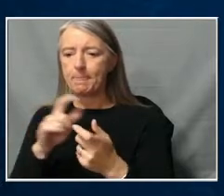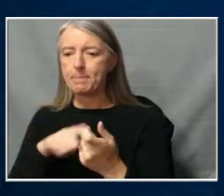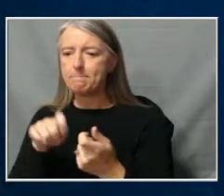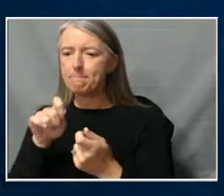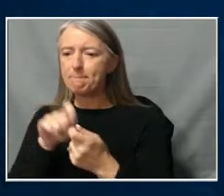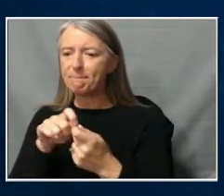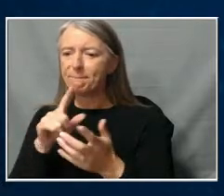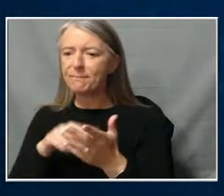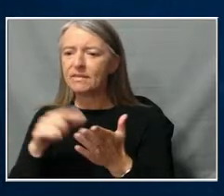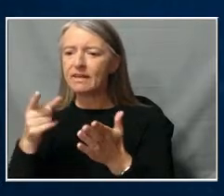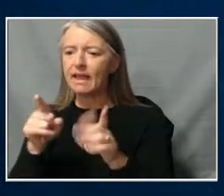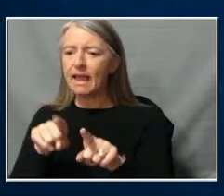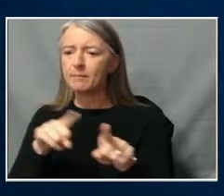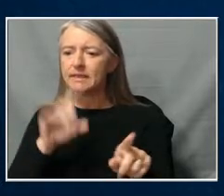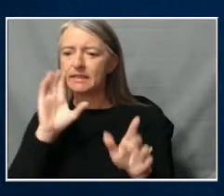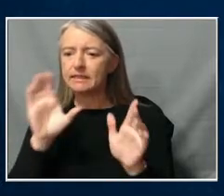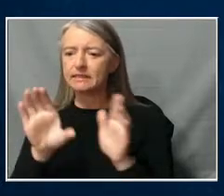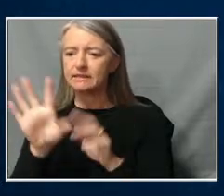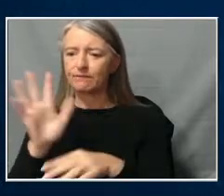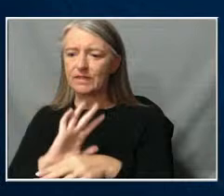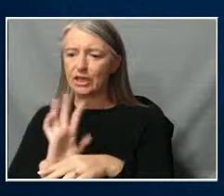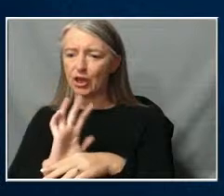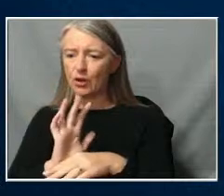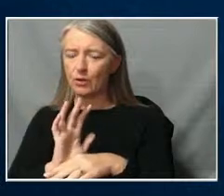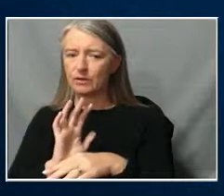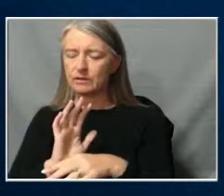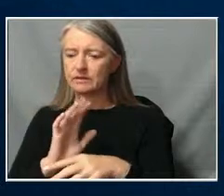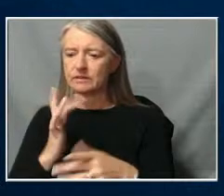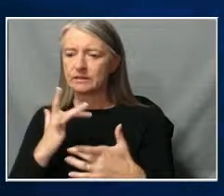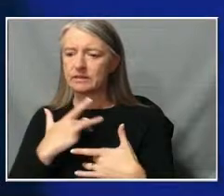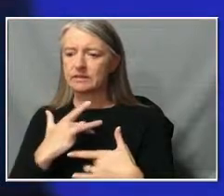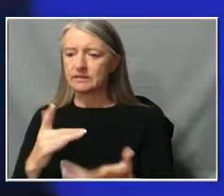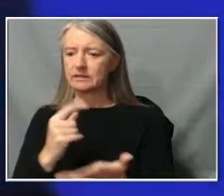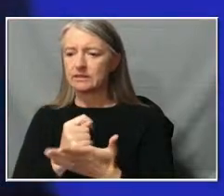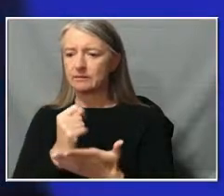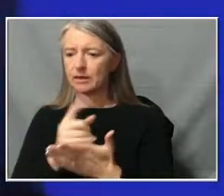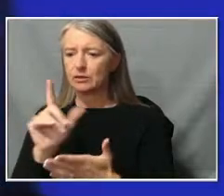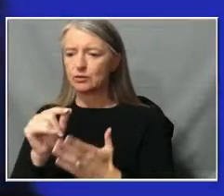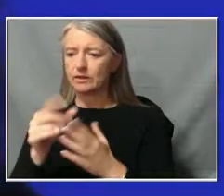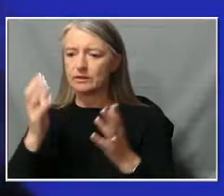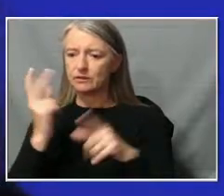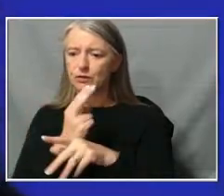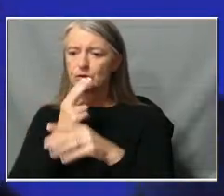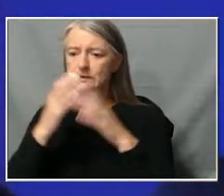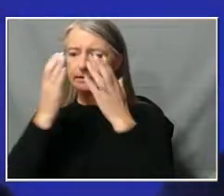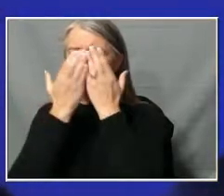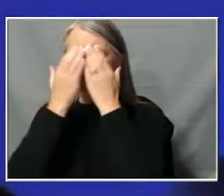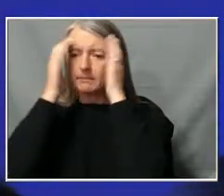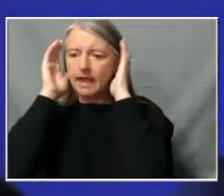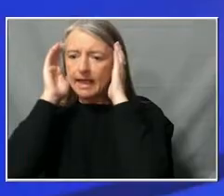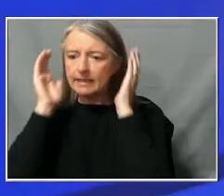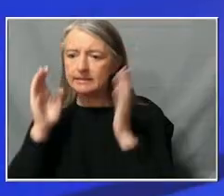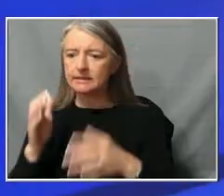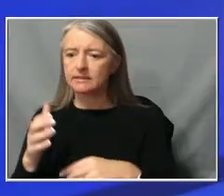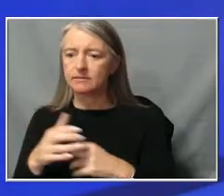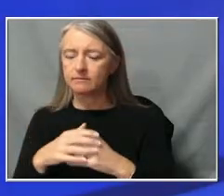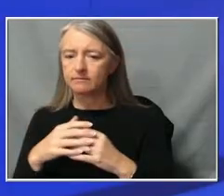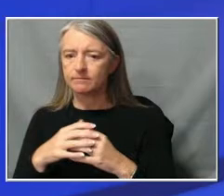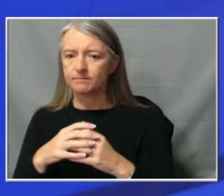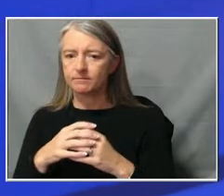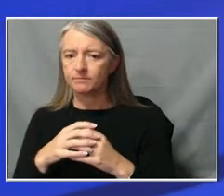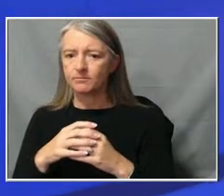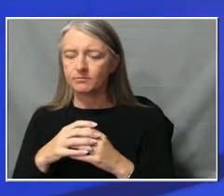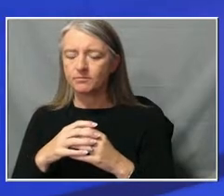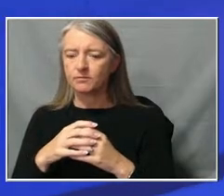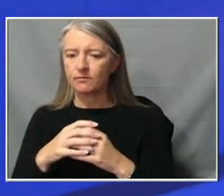about laying down. This treatment usually takes, about 20 minutes? They have to have this mask on. Tell us what patients might be experiencing during this.